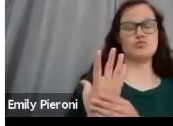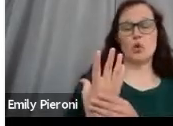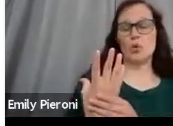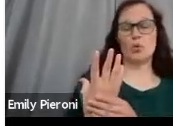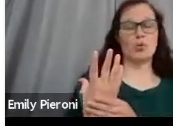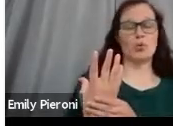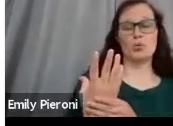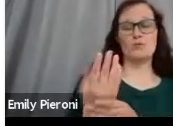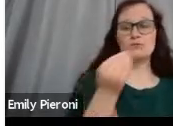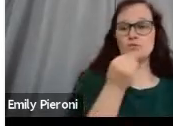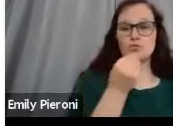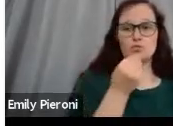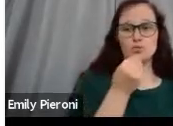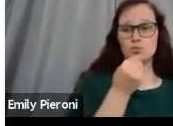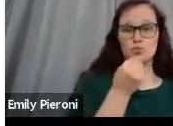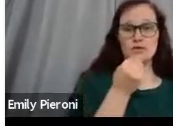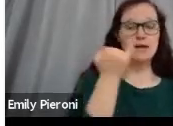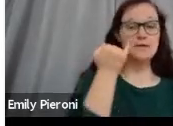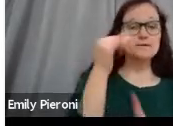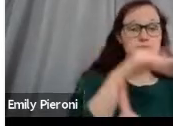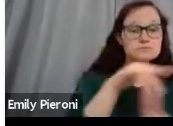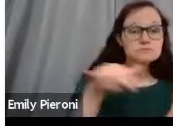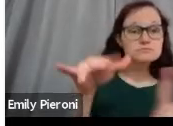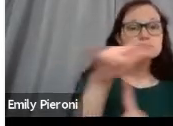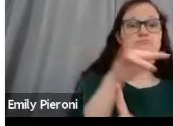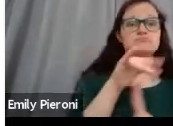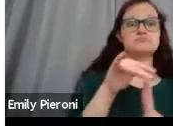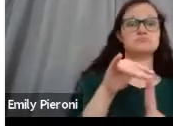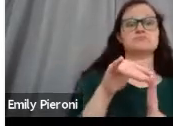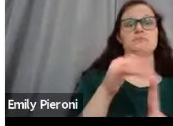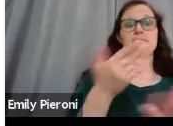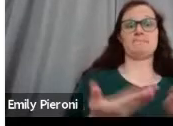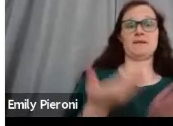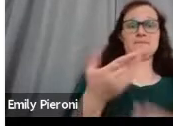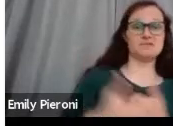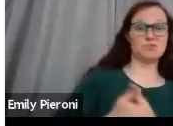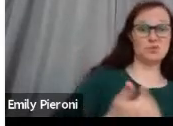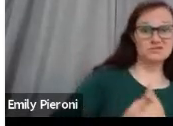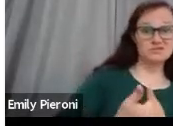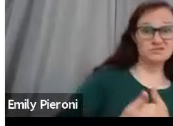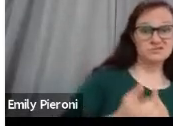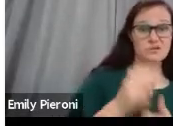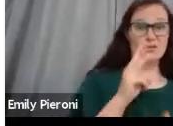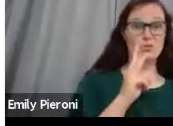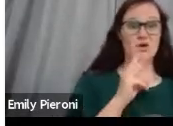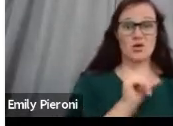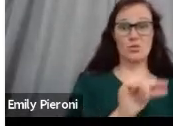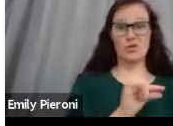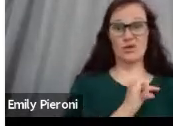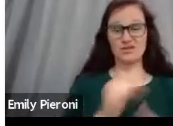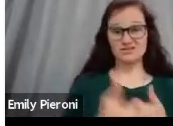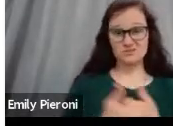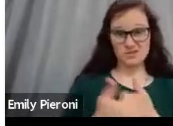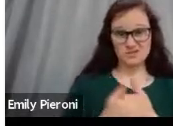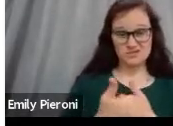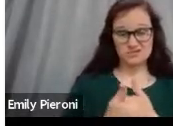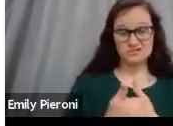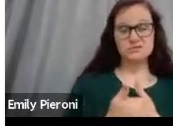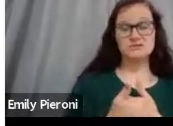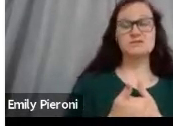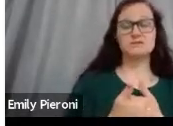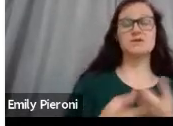ecological health of the system is at risk. The water quality is at risk. There's so much that is